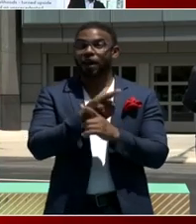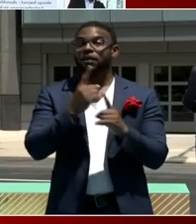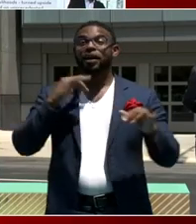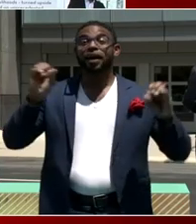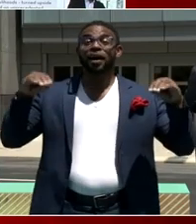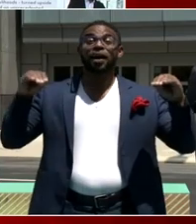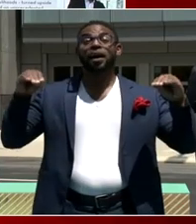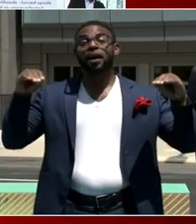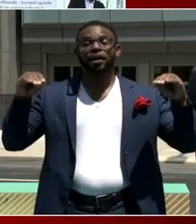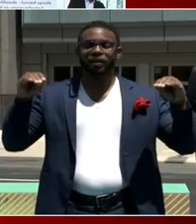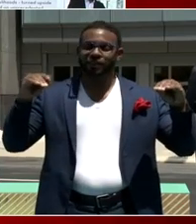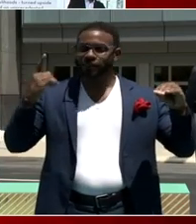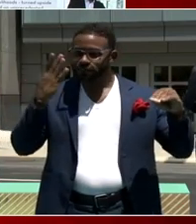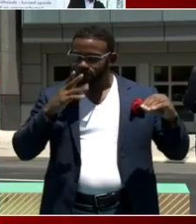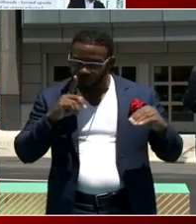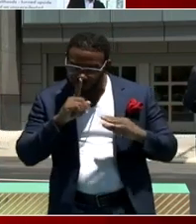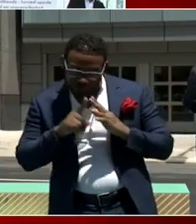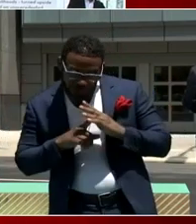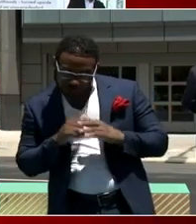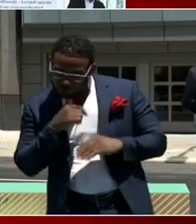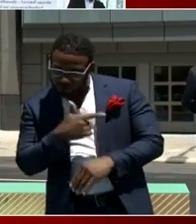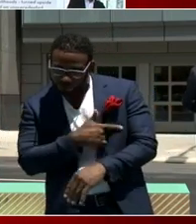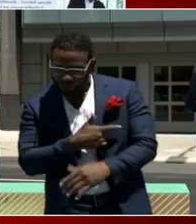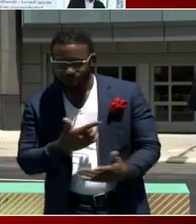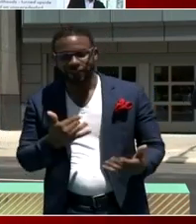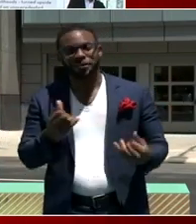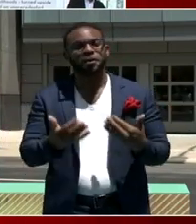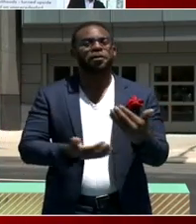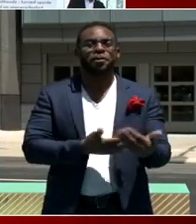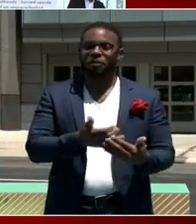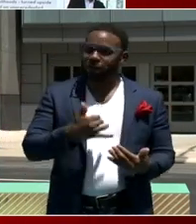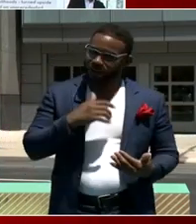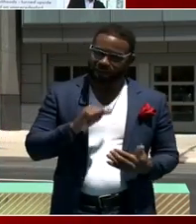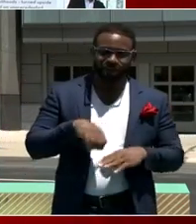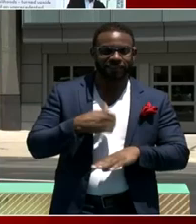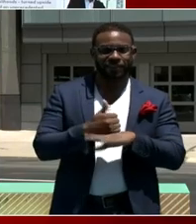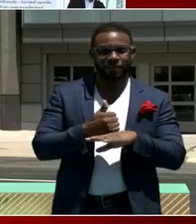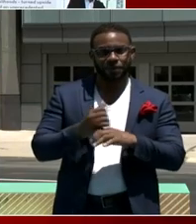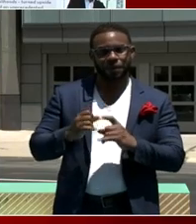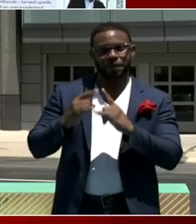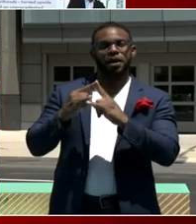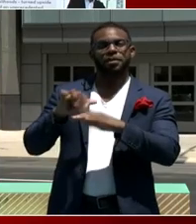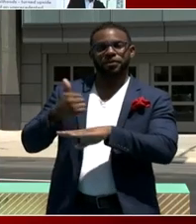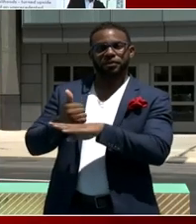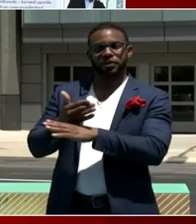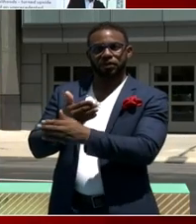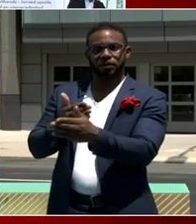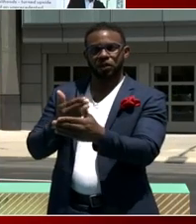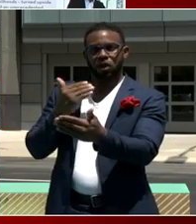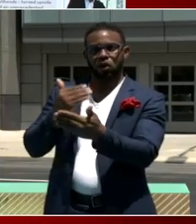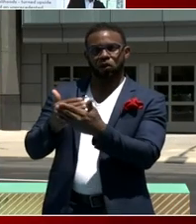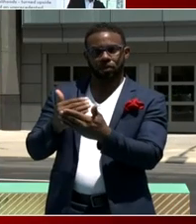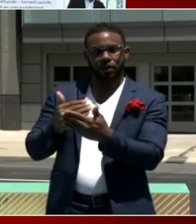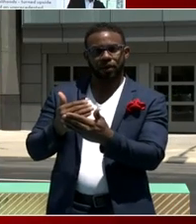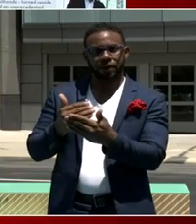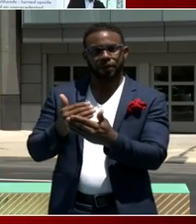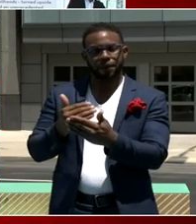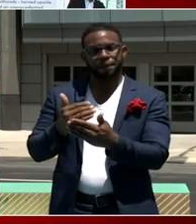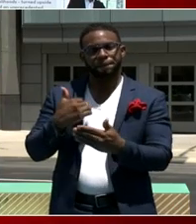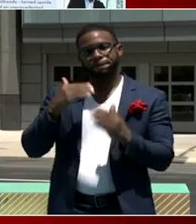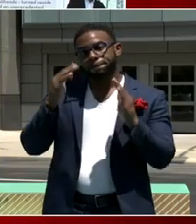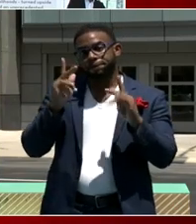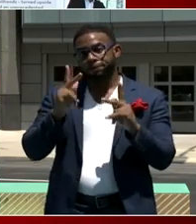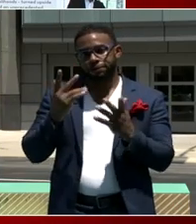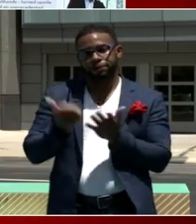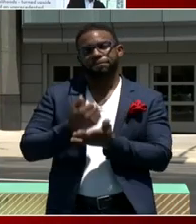everybody says yes, there's some people who are not vaccinated. So we had set up a pop-up site close by, and I hope